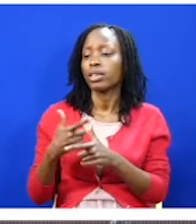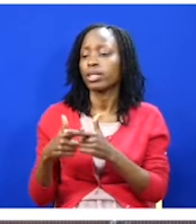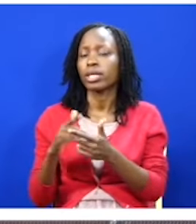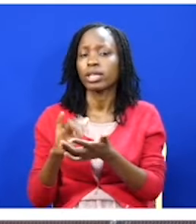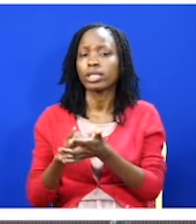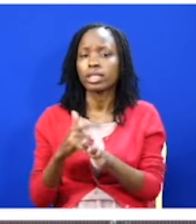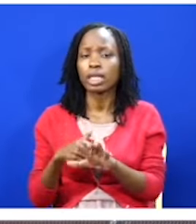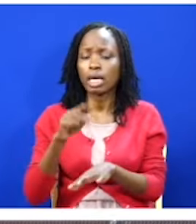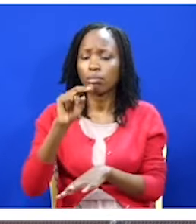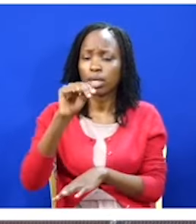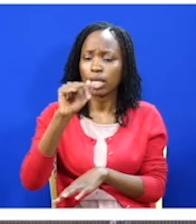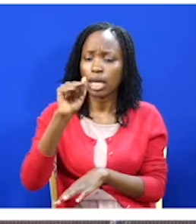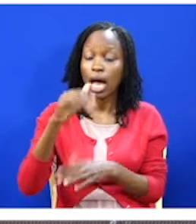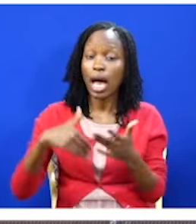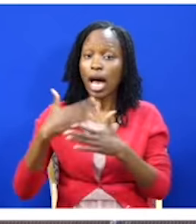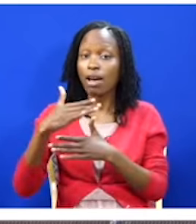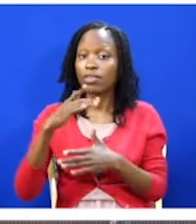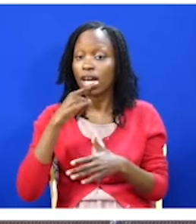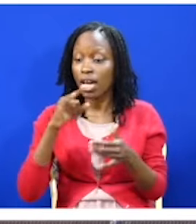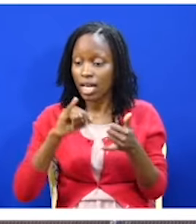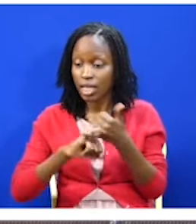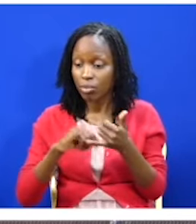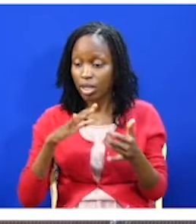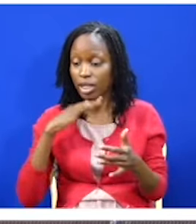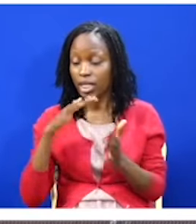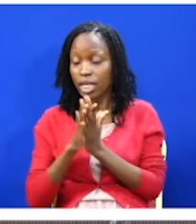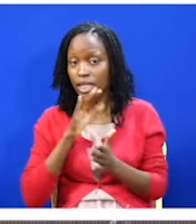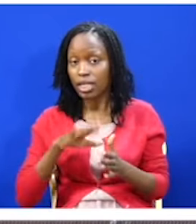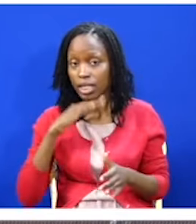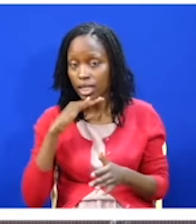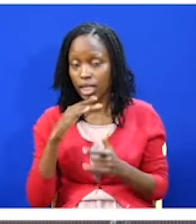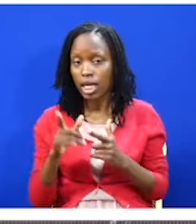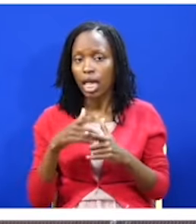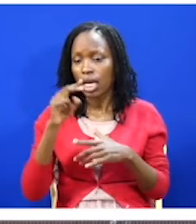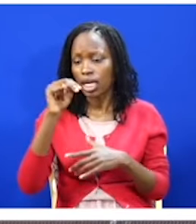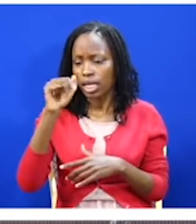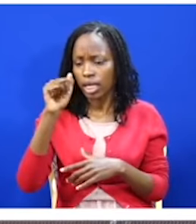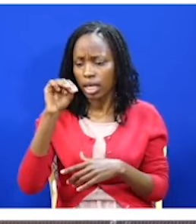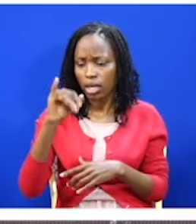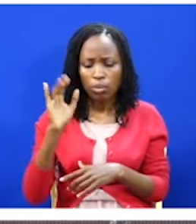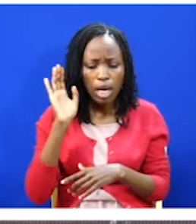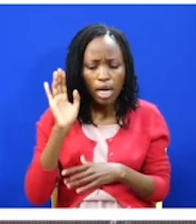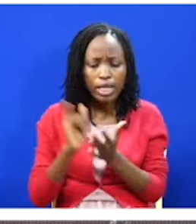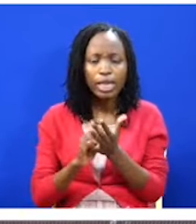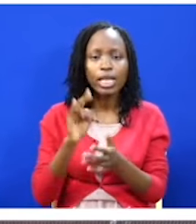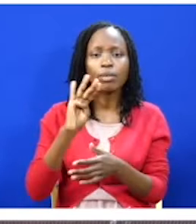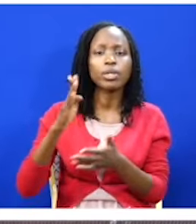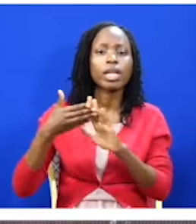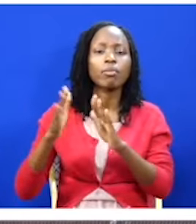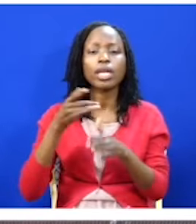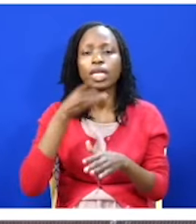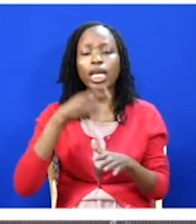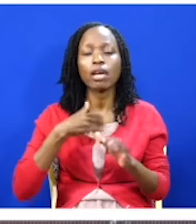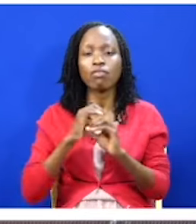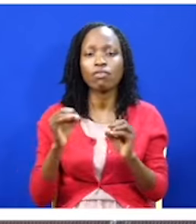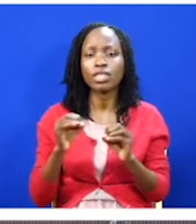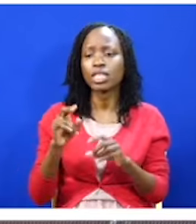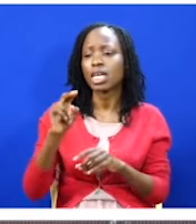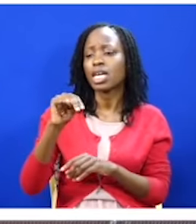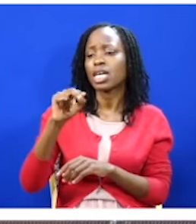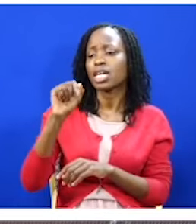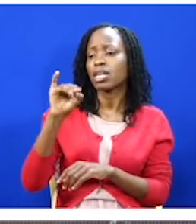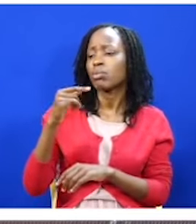also heard that the famine in Bethlehem was over, so she decided to go back home. Naomi told her daughters-in-law to